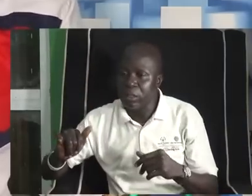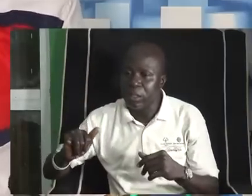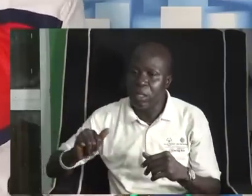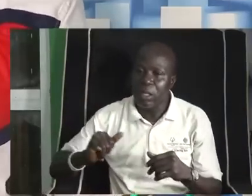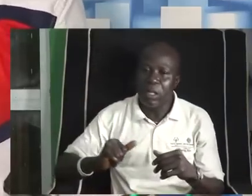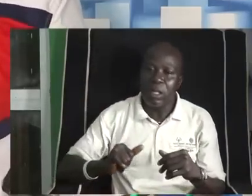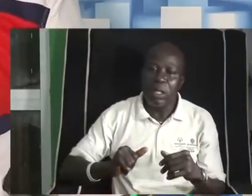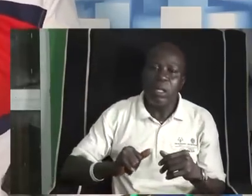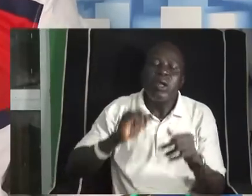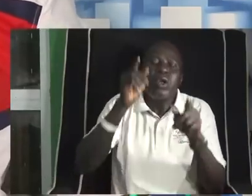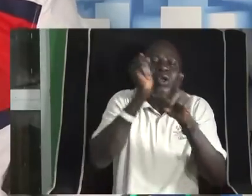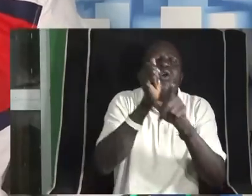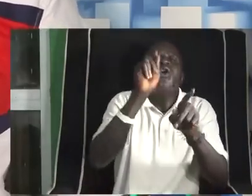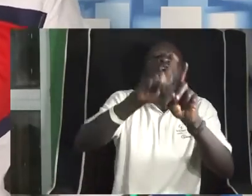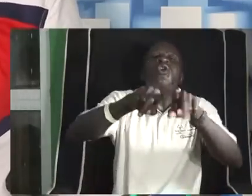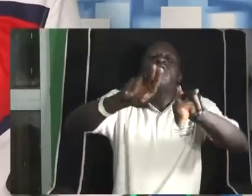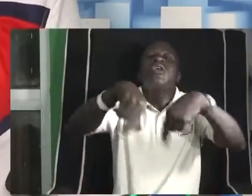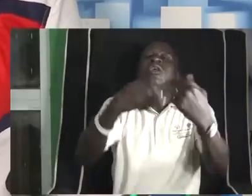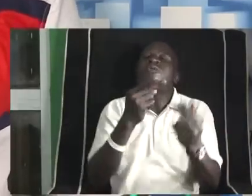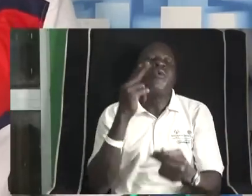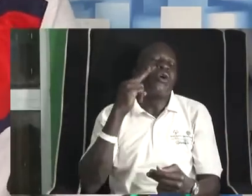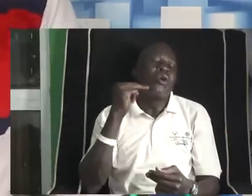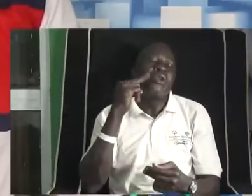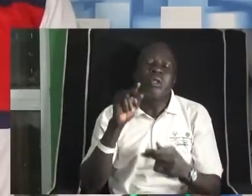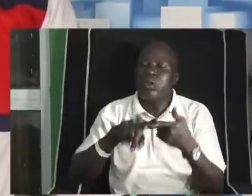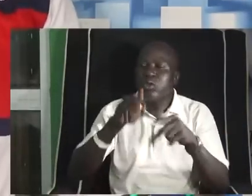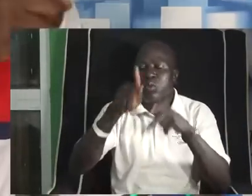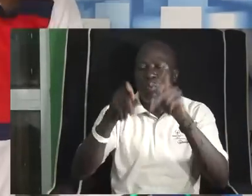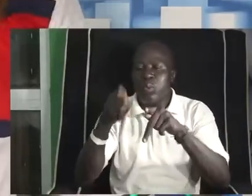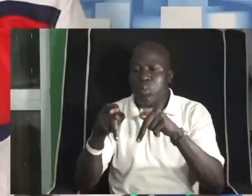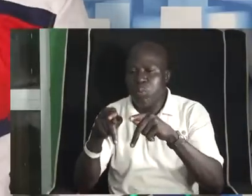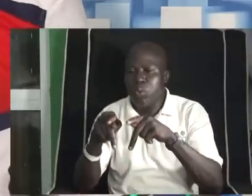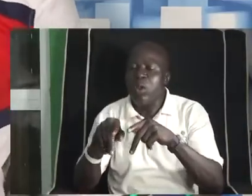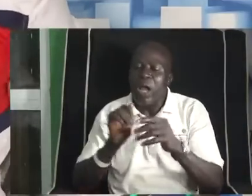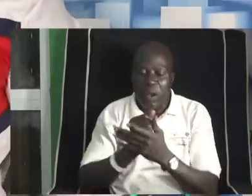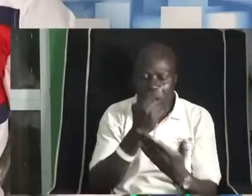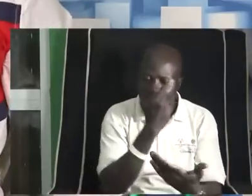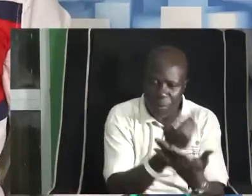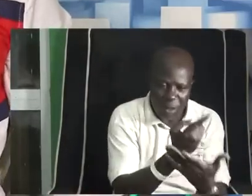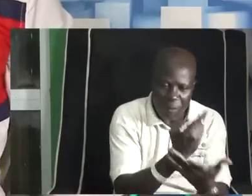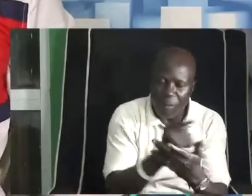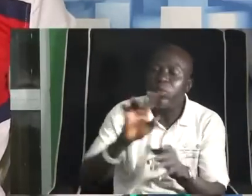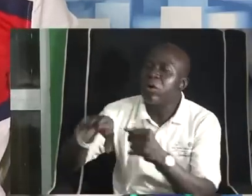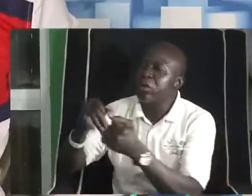Lord said, I should give honey to people. Instruction to lagbara.